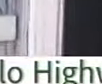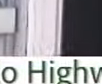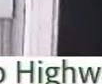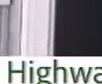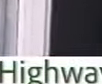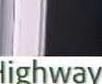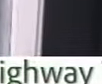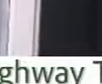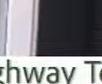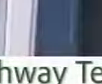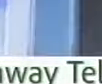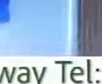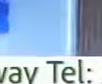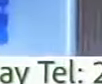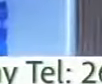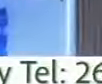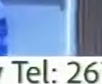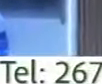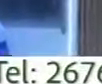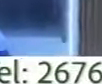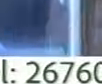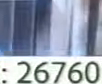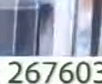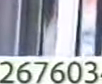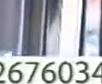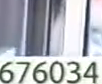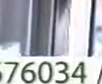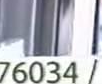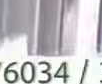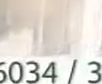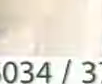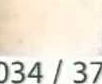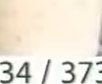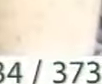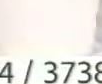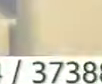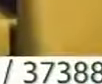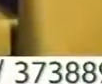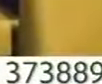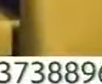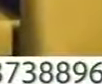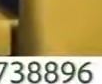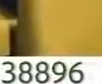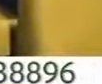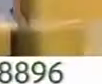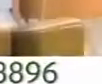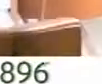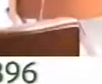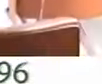Come and have a taste of our local juice, ebe, and other services.